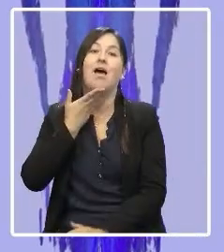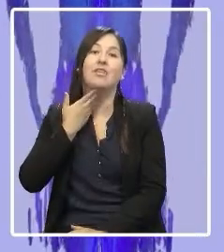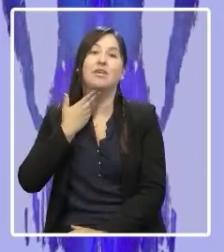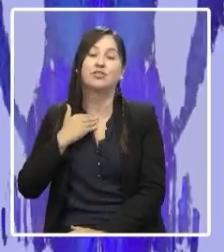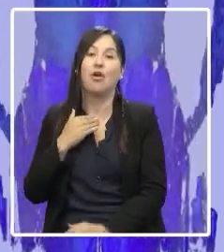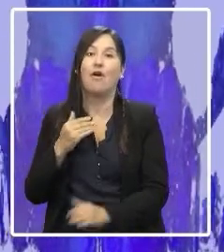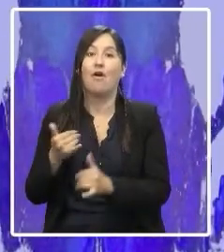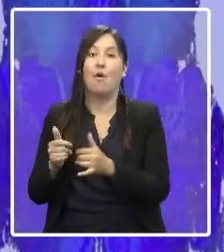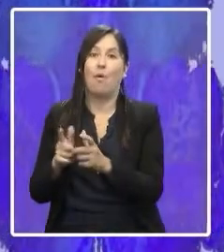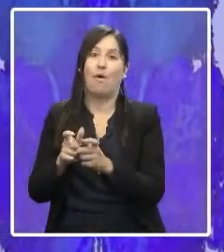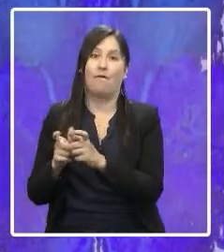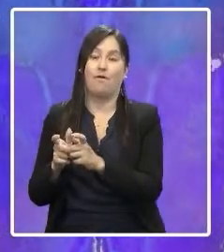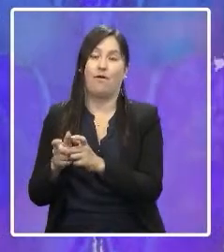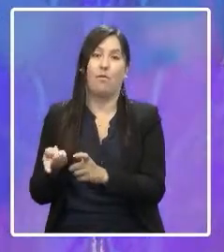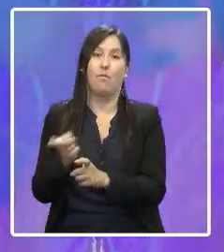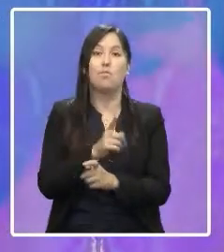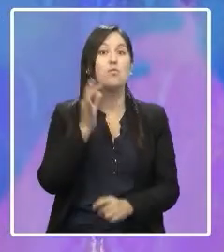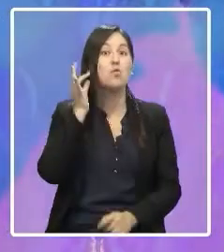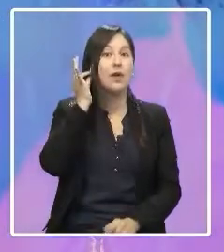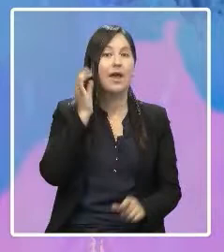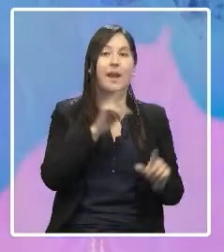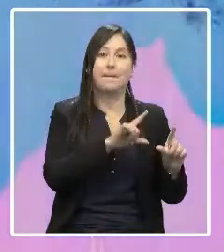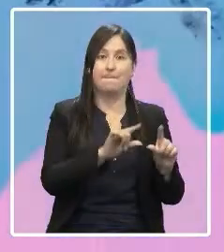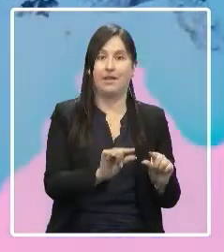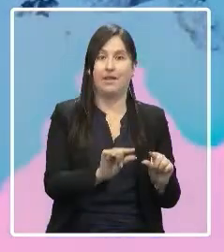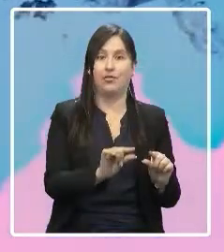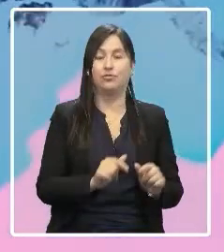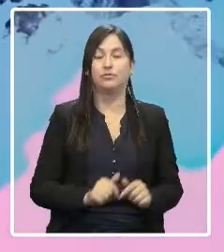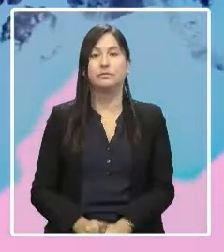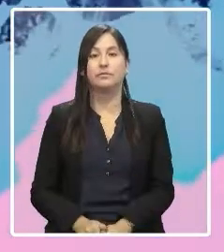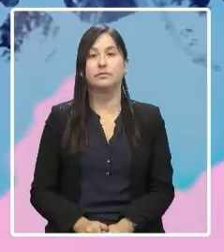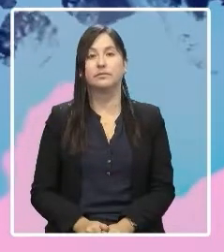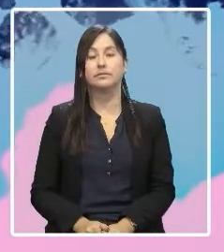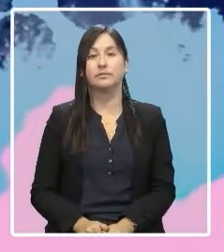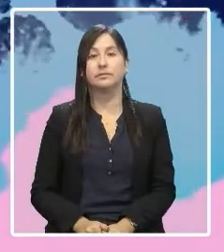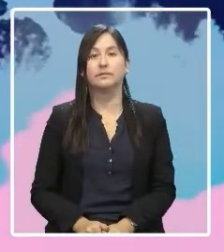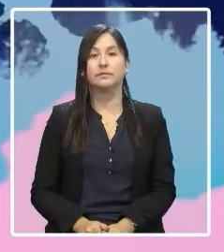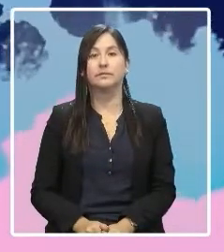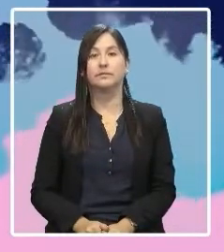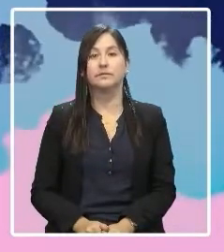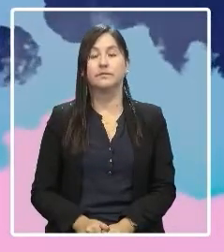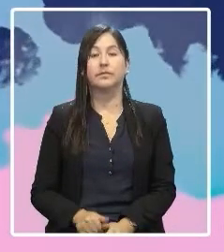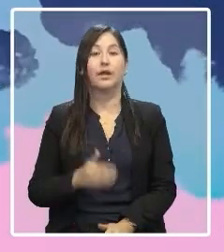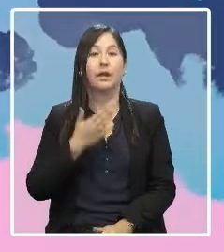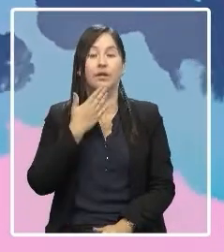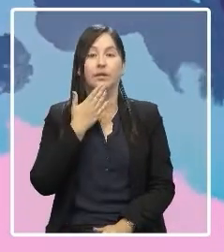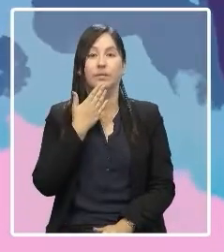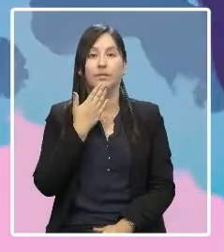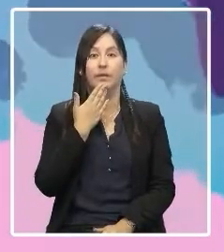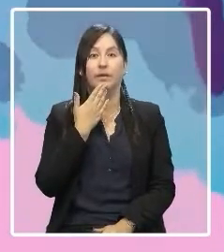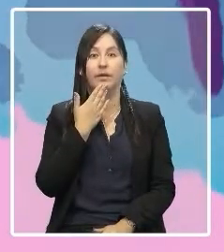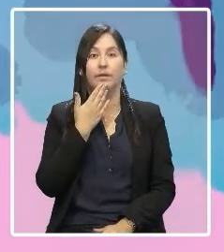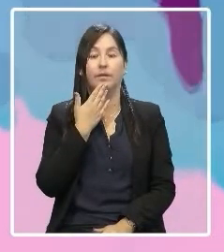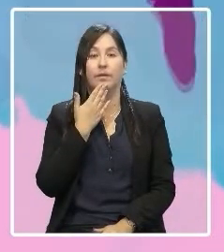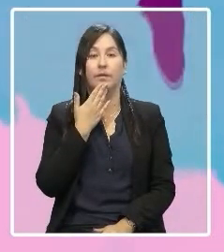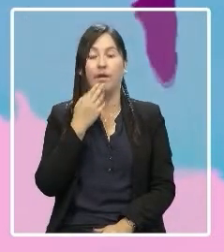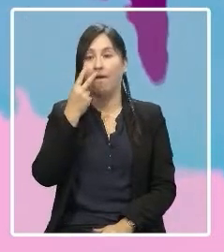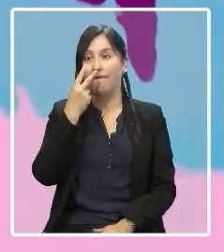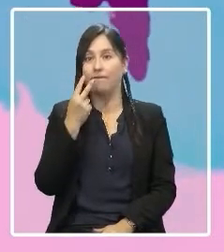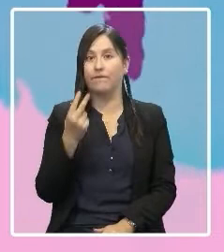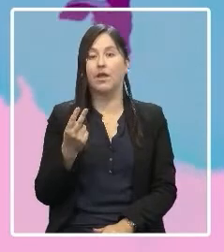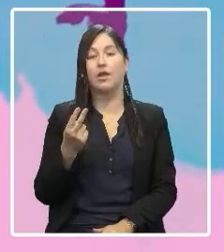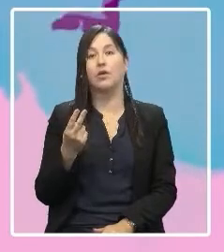again looking at internet gaming disorder, but they specifically looked at the relationship between gaming problems and